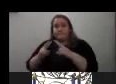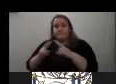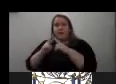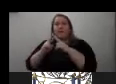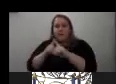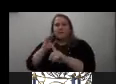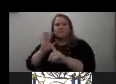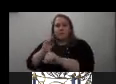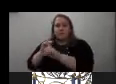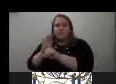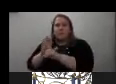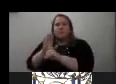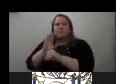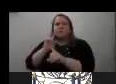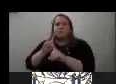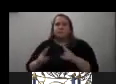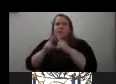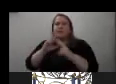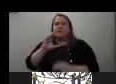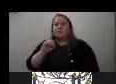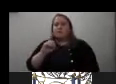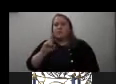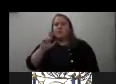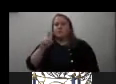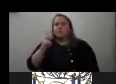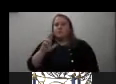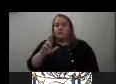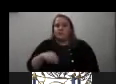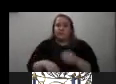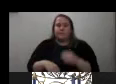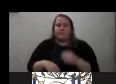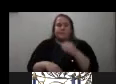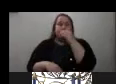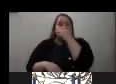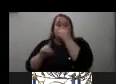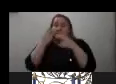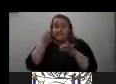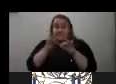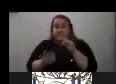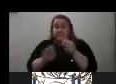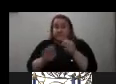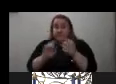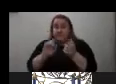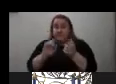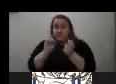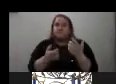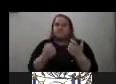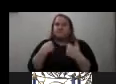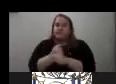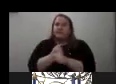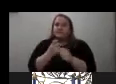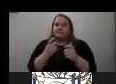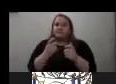exposure to Paris couture. So this simple change really makes and